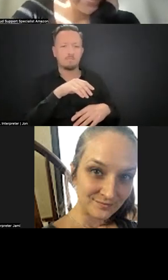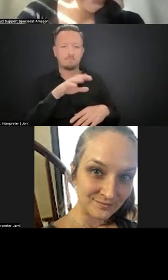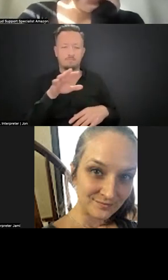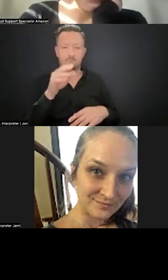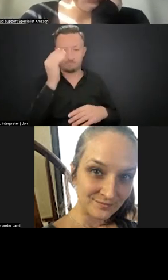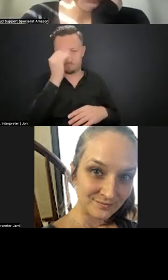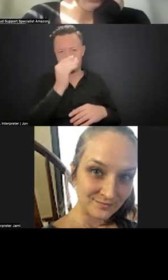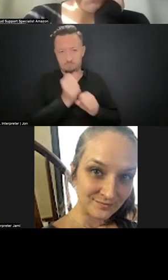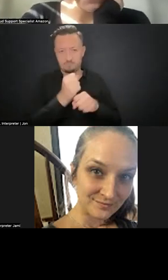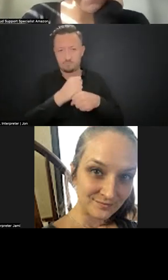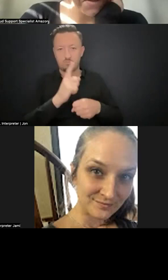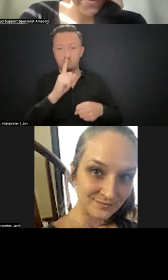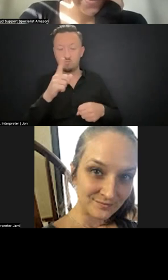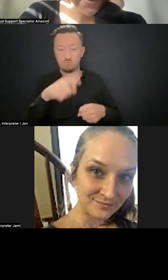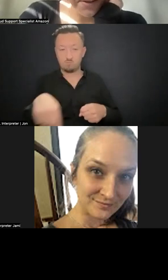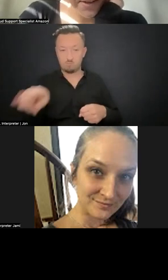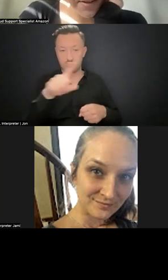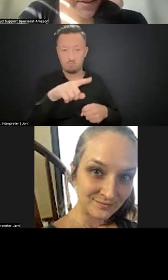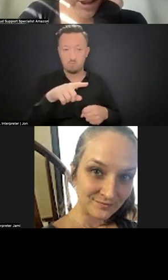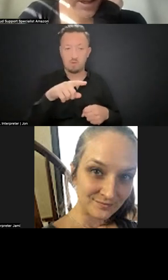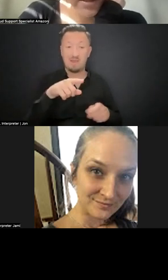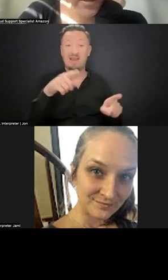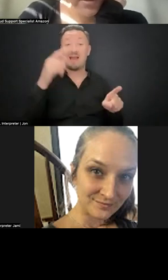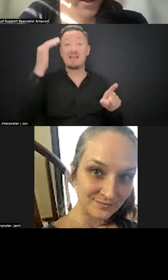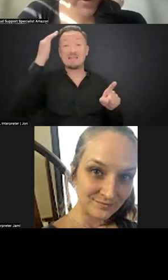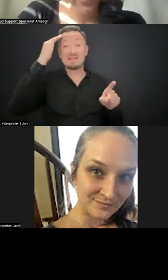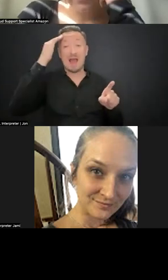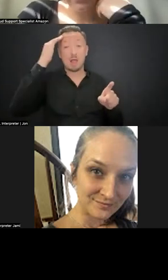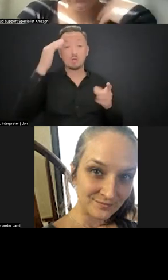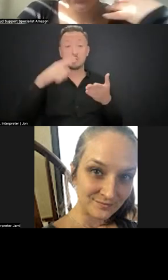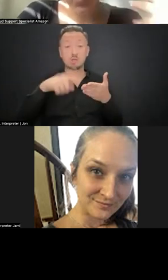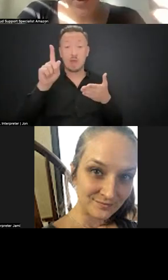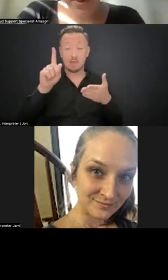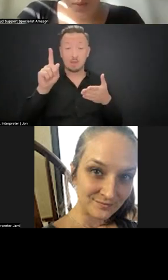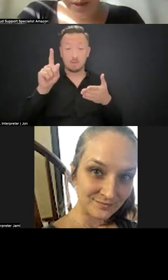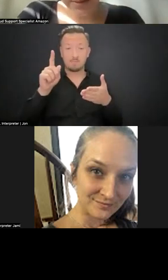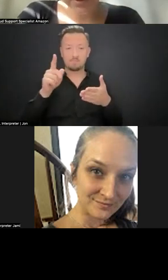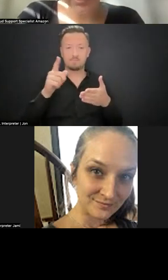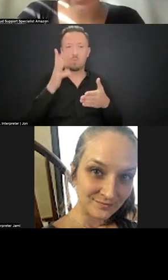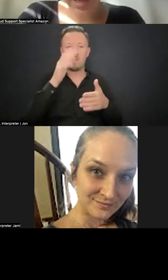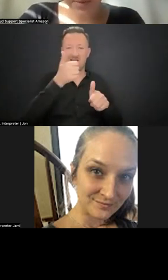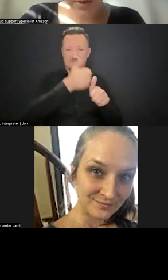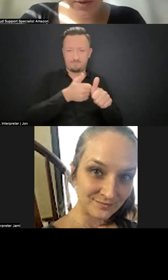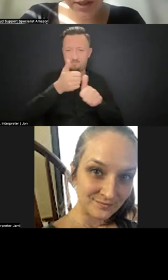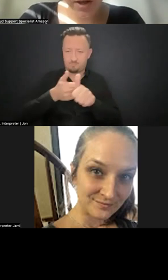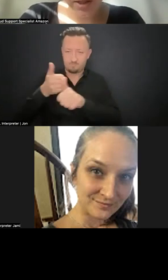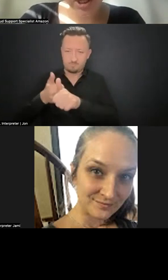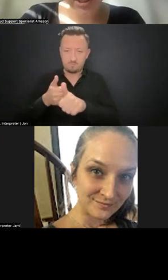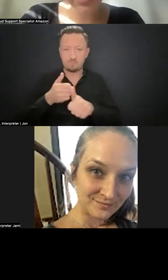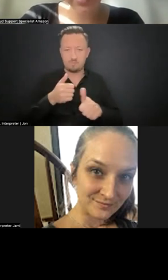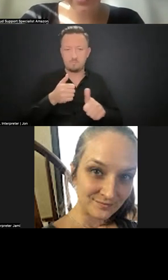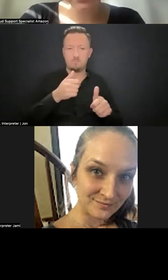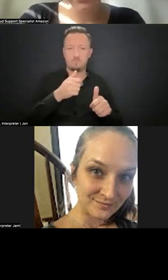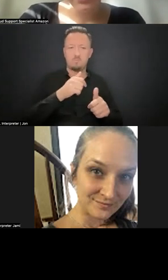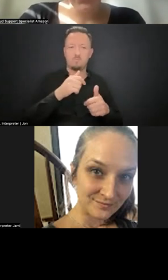I address any questions that might come in regarding the knowledge checks. So we'll do one by one. We'll take some time to do these knowledge